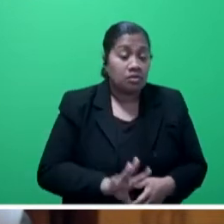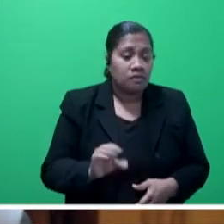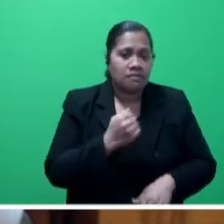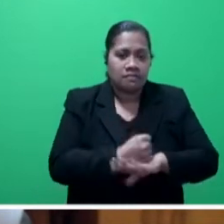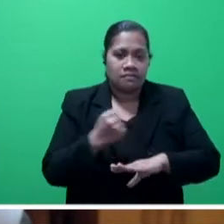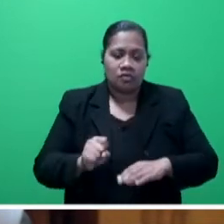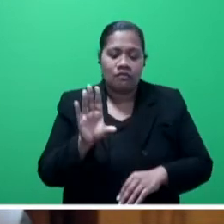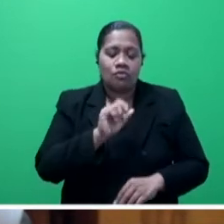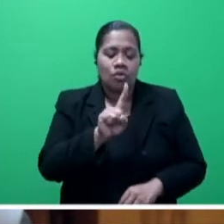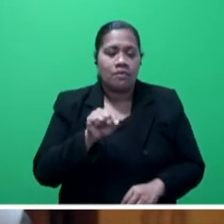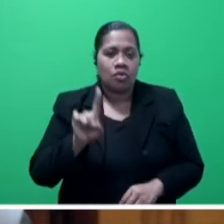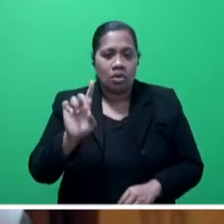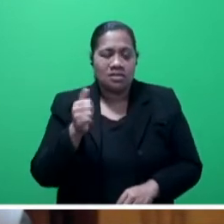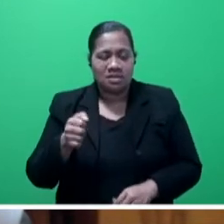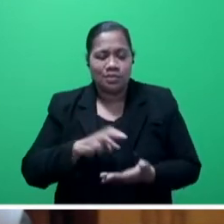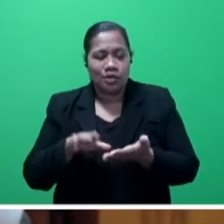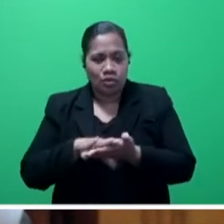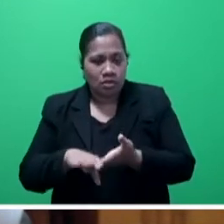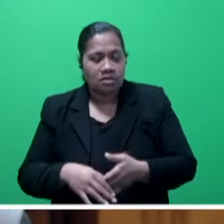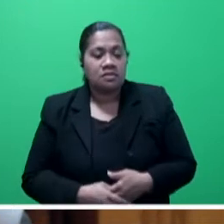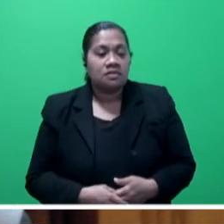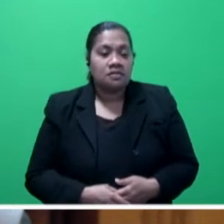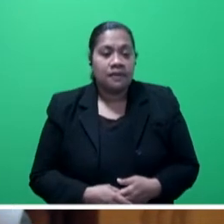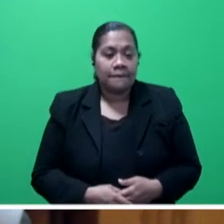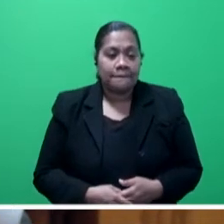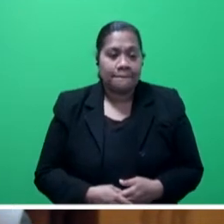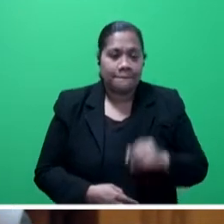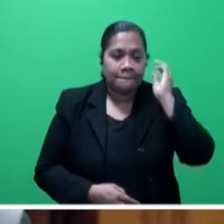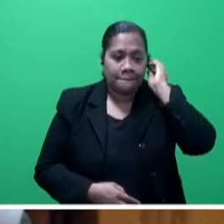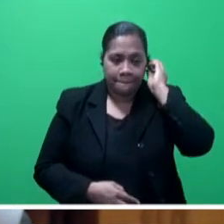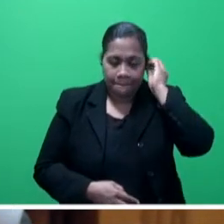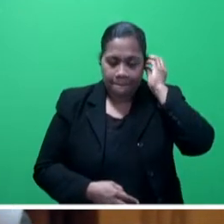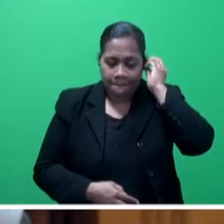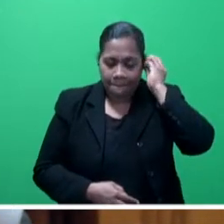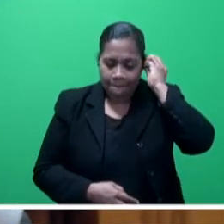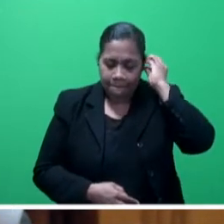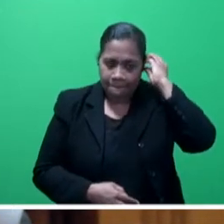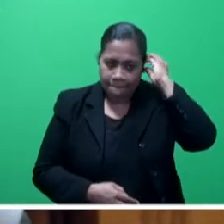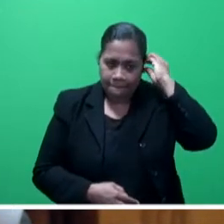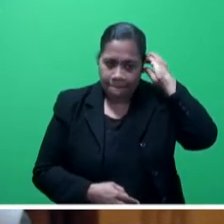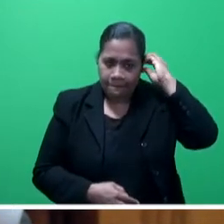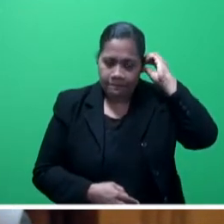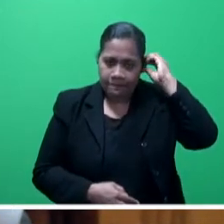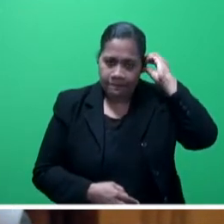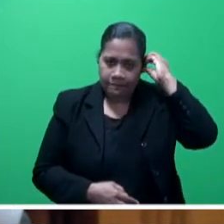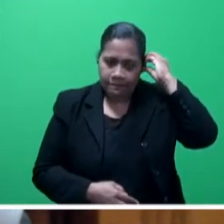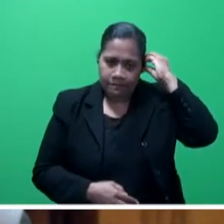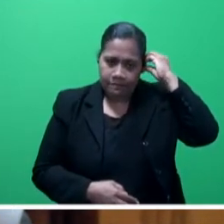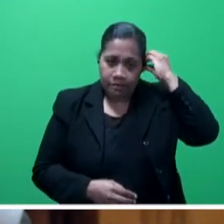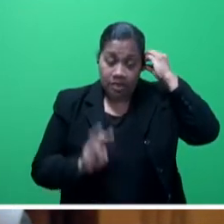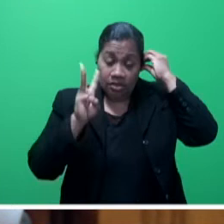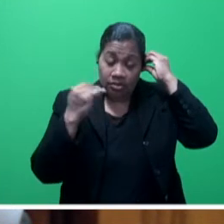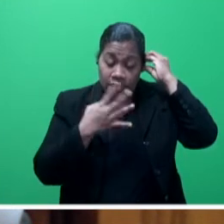$1.16 million under this farm mechanization. Mr. Speaker, said $340,000 have